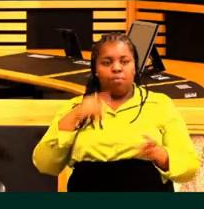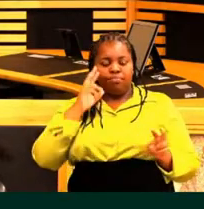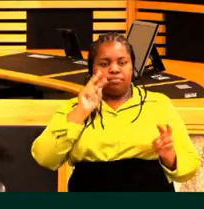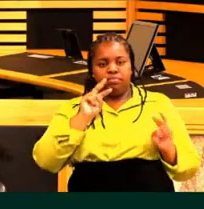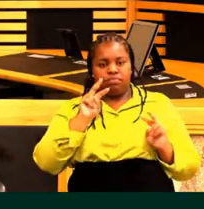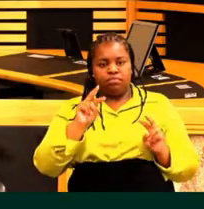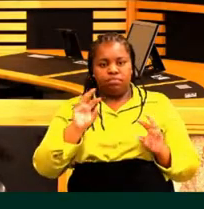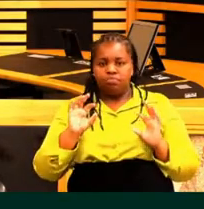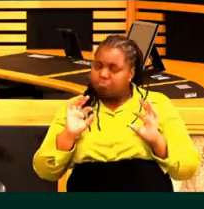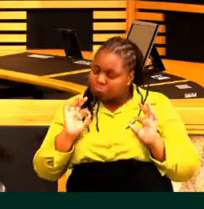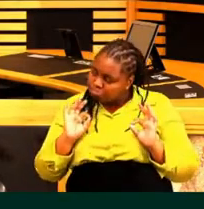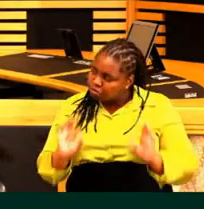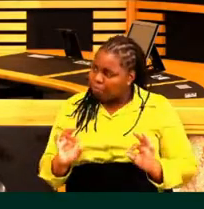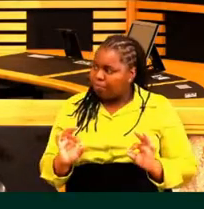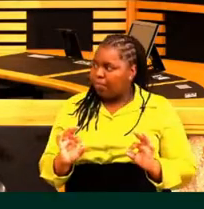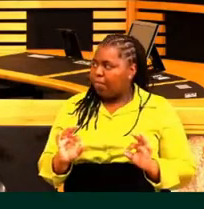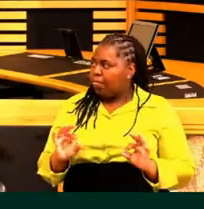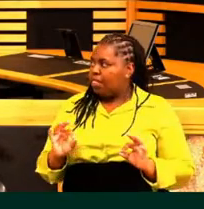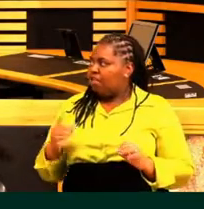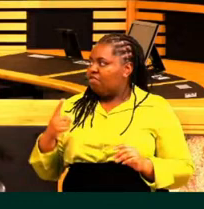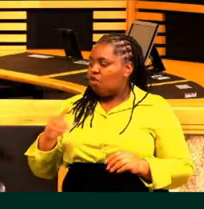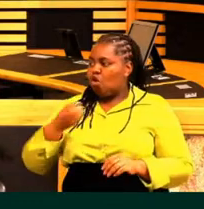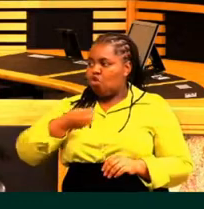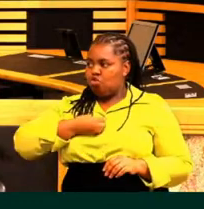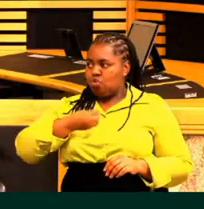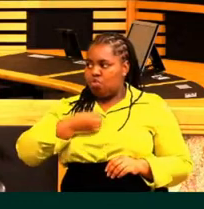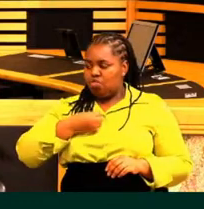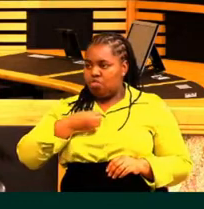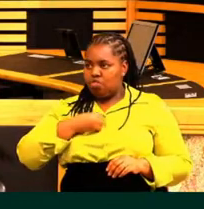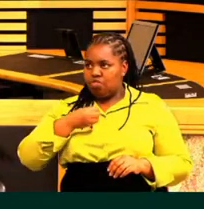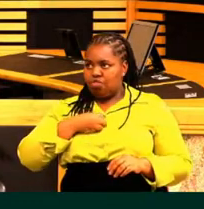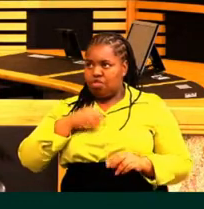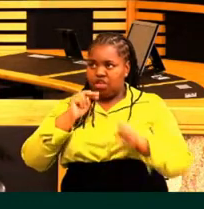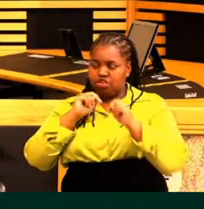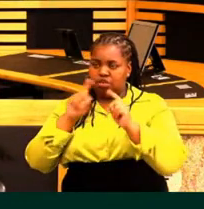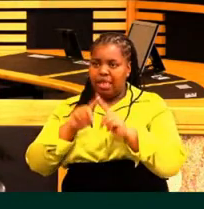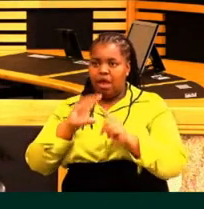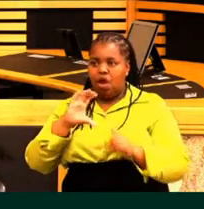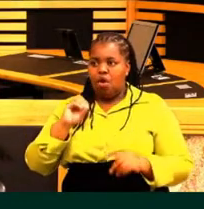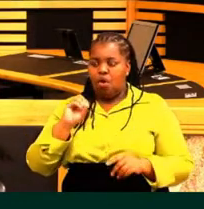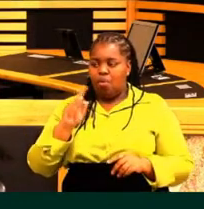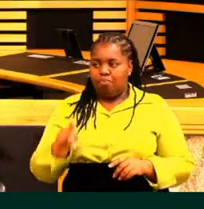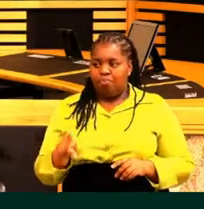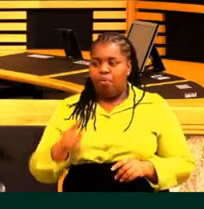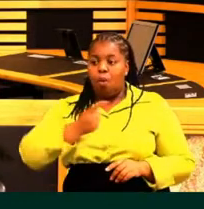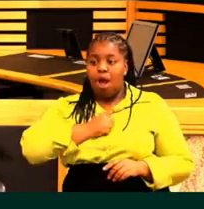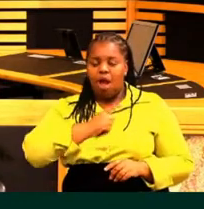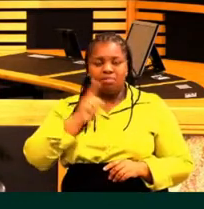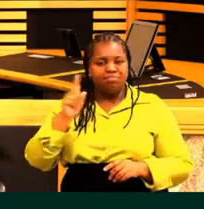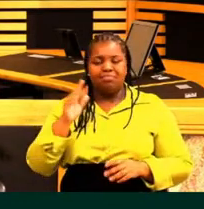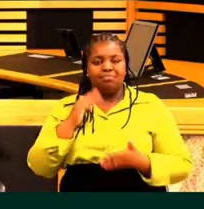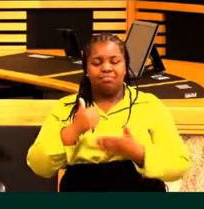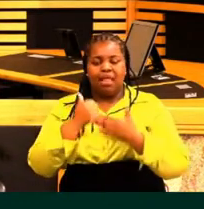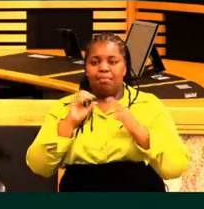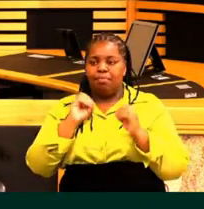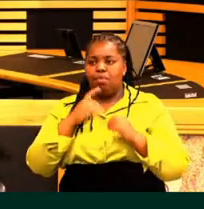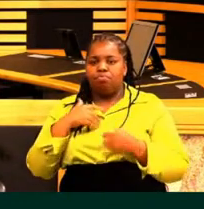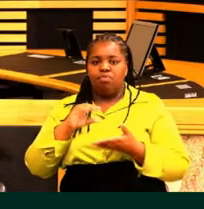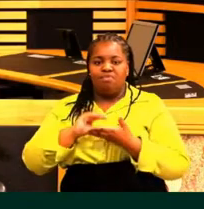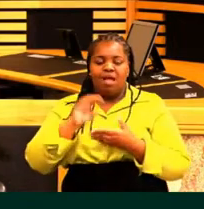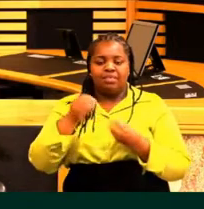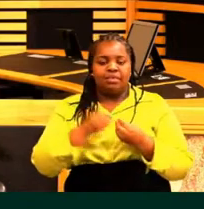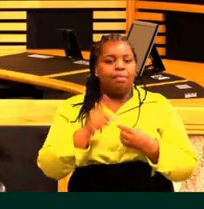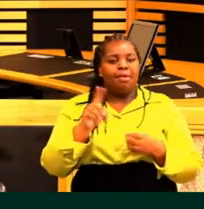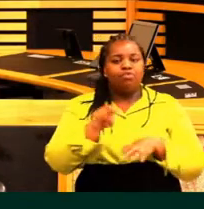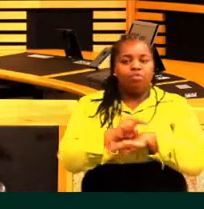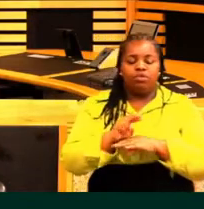functionality yes youth initiatives such as your co-ops because it is pointless to find something that you are not going